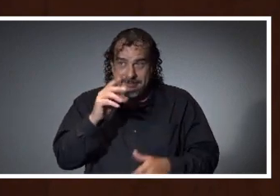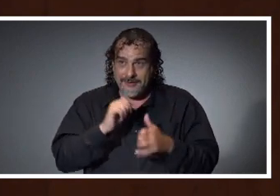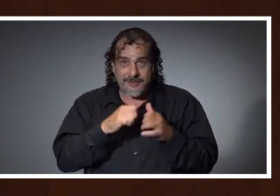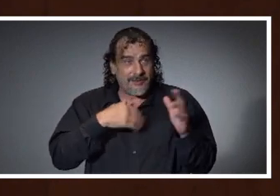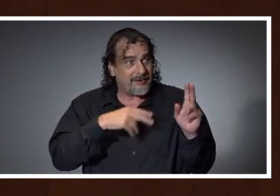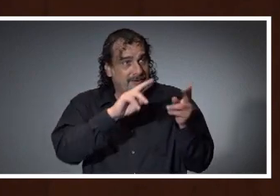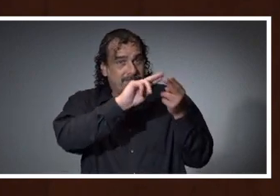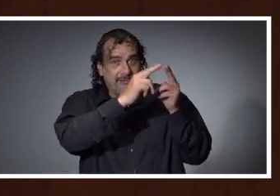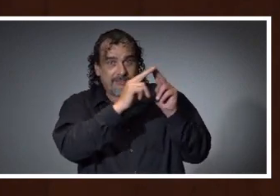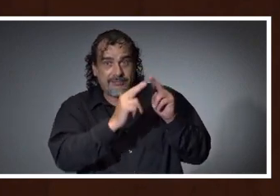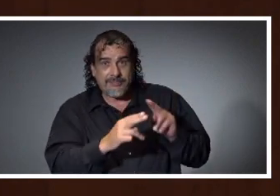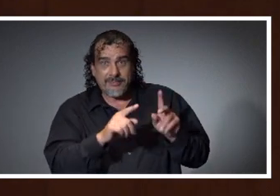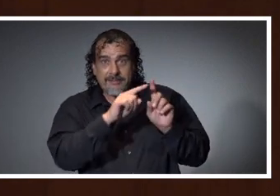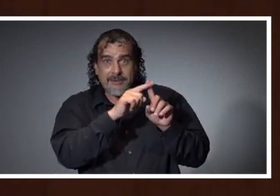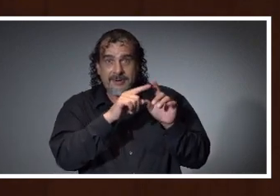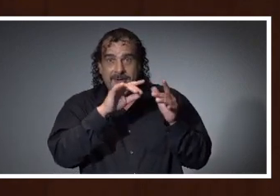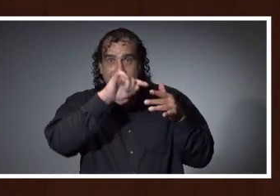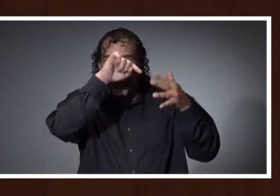down considerably.